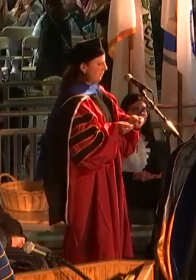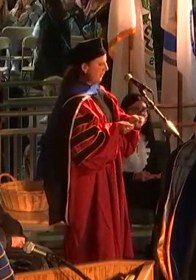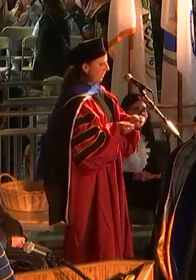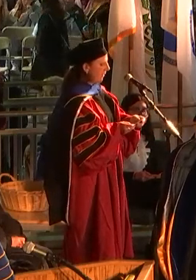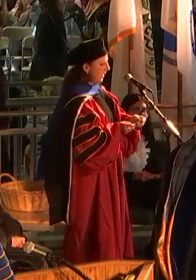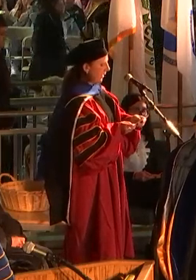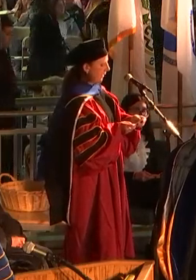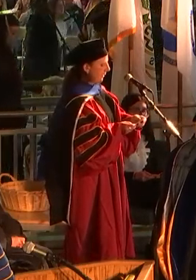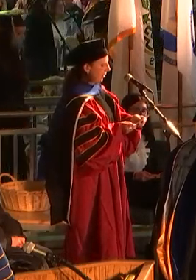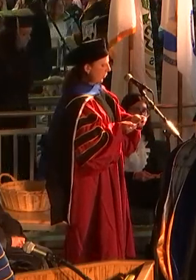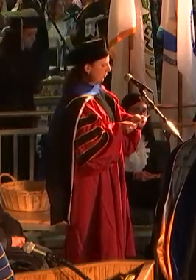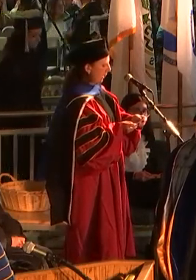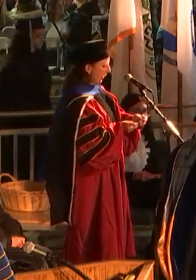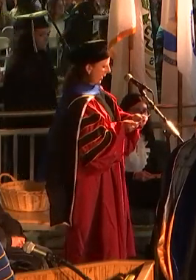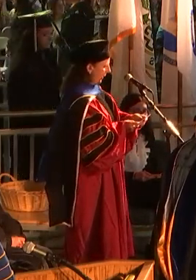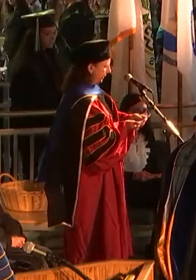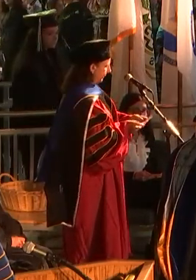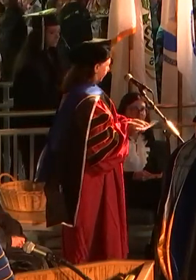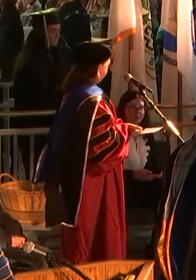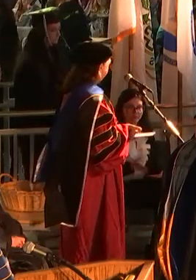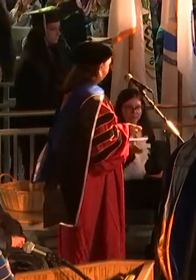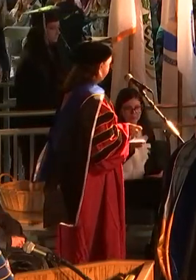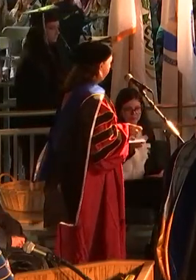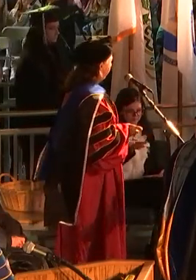Christina Pereira, cum laude.